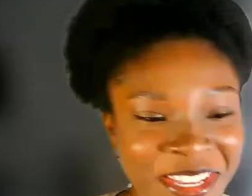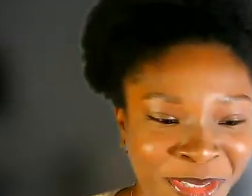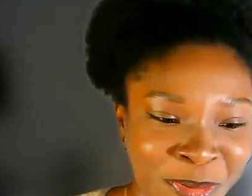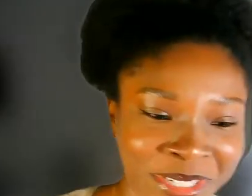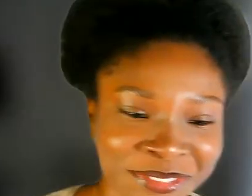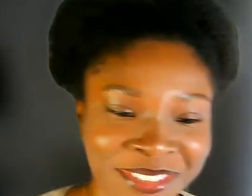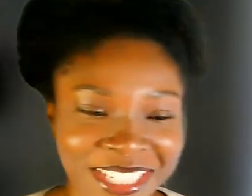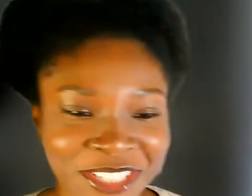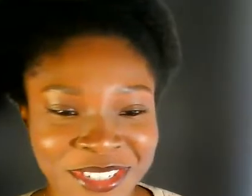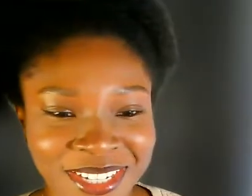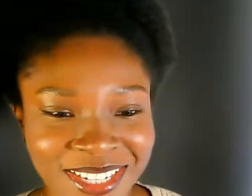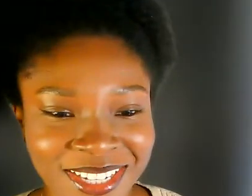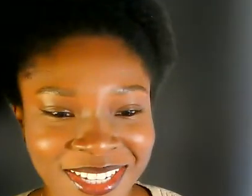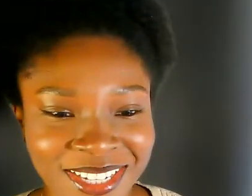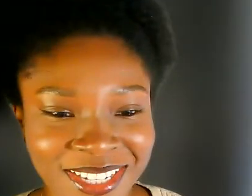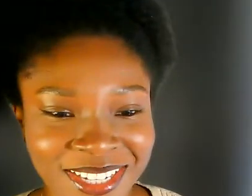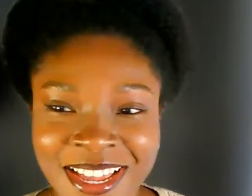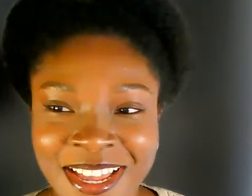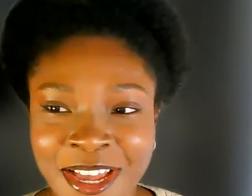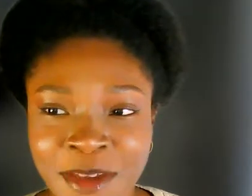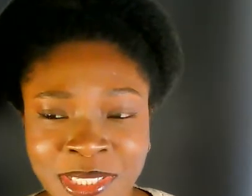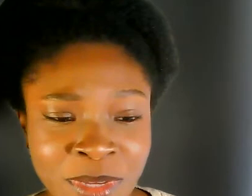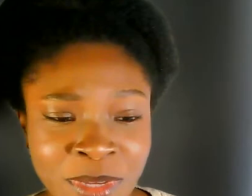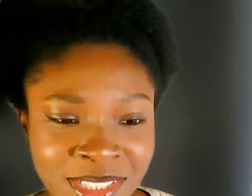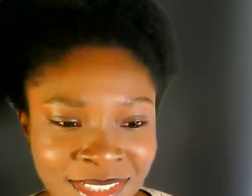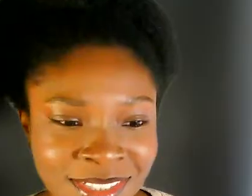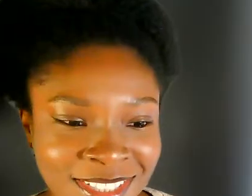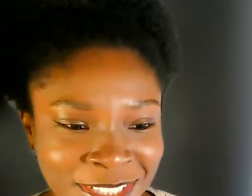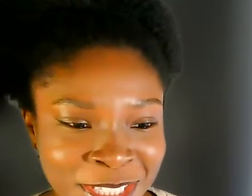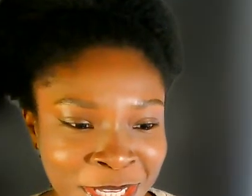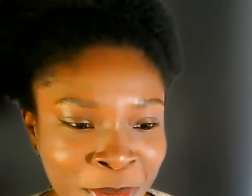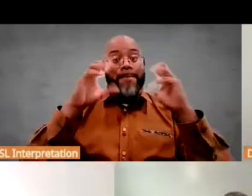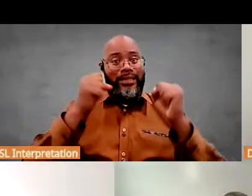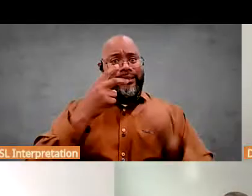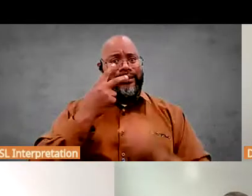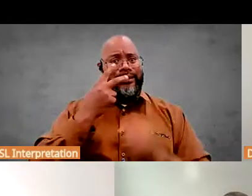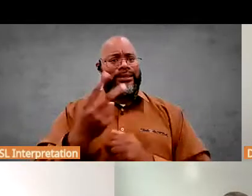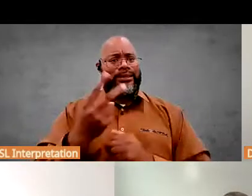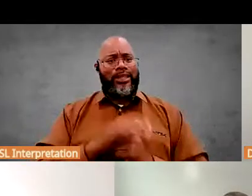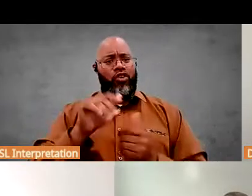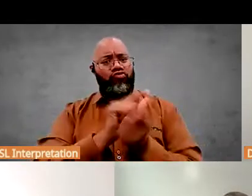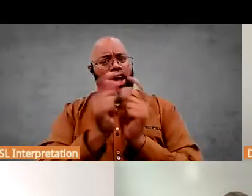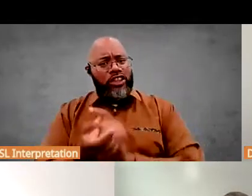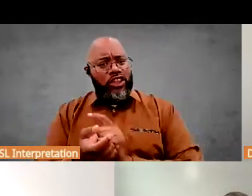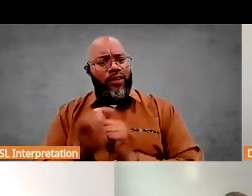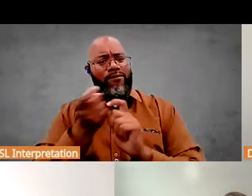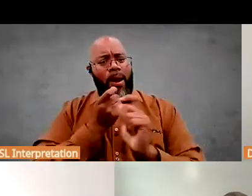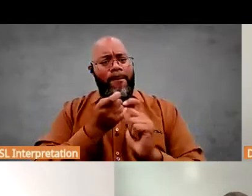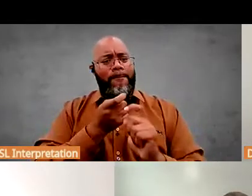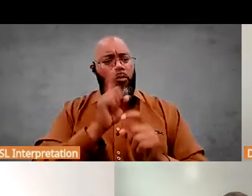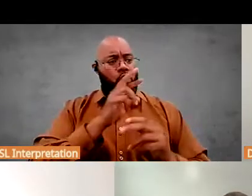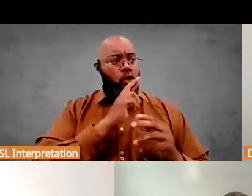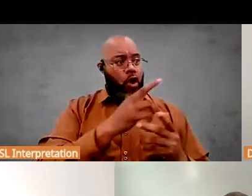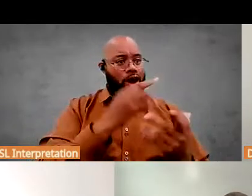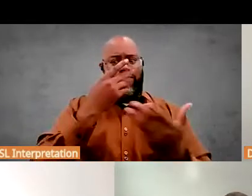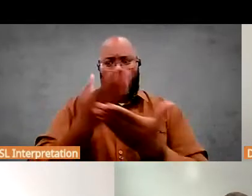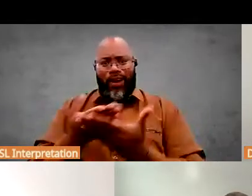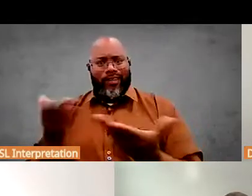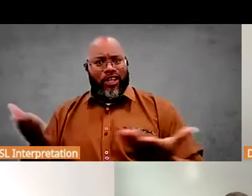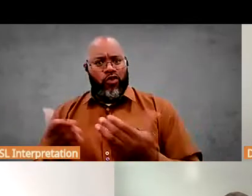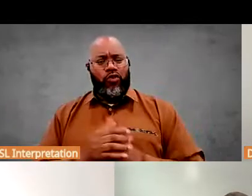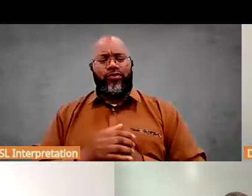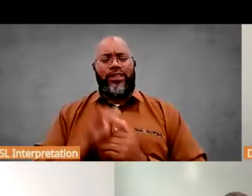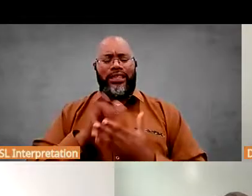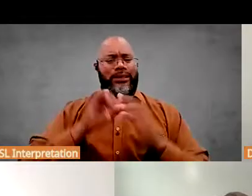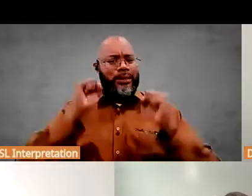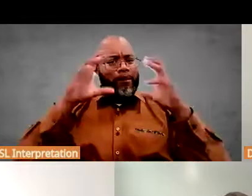Thank you so much for that introduction. It's amazing to see your transition from where you were and where you are now. So that's